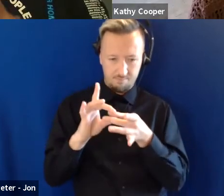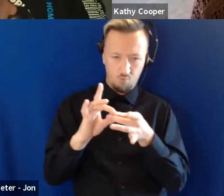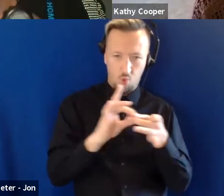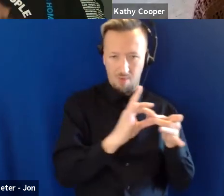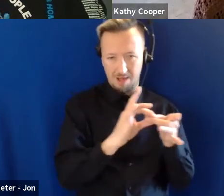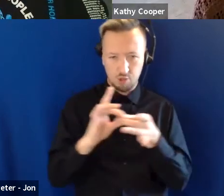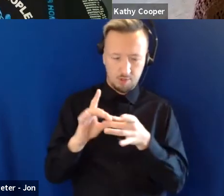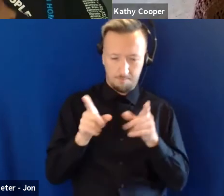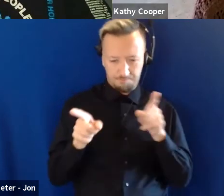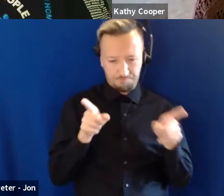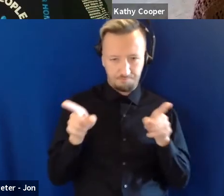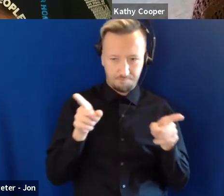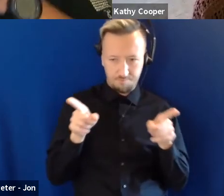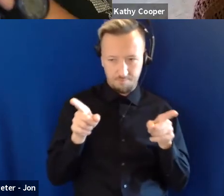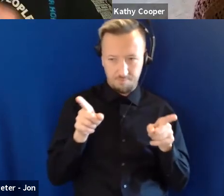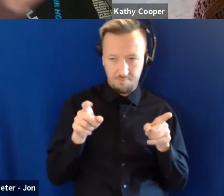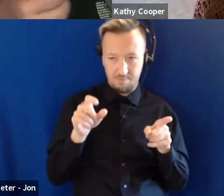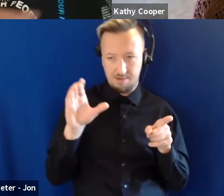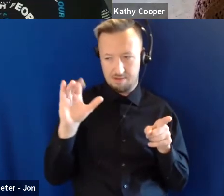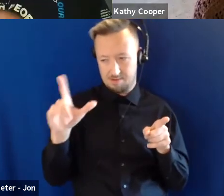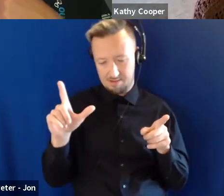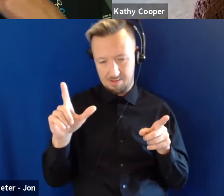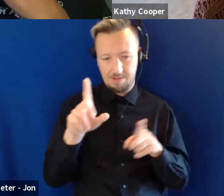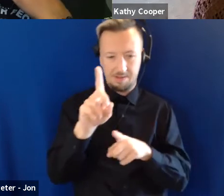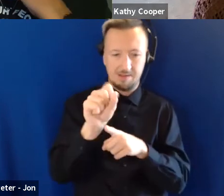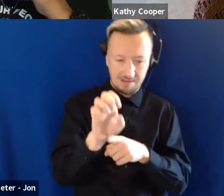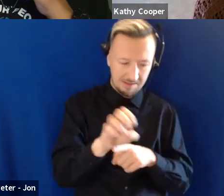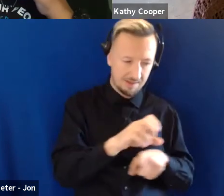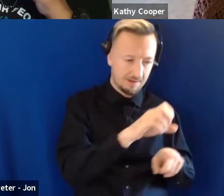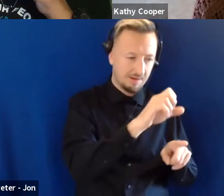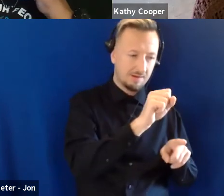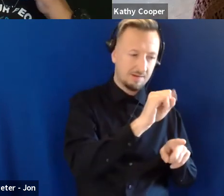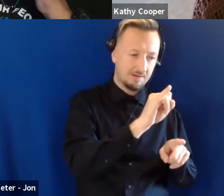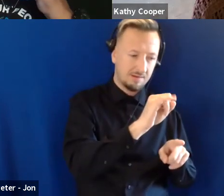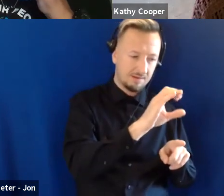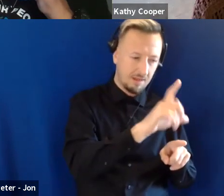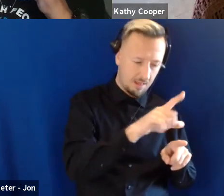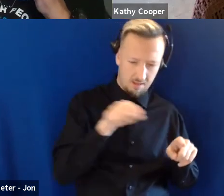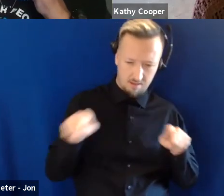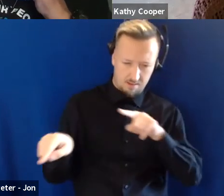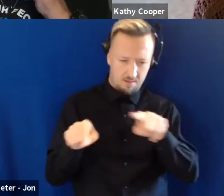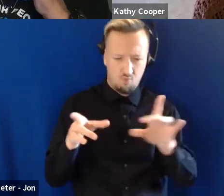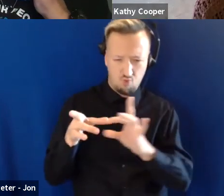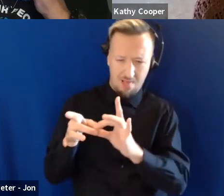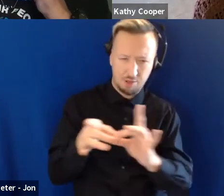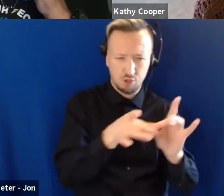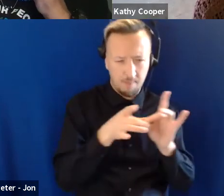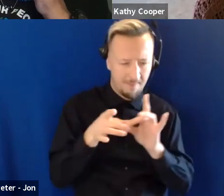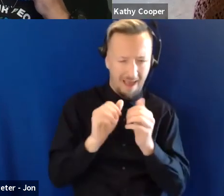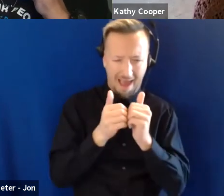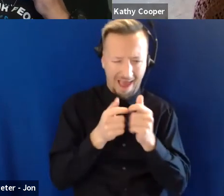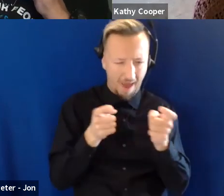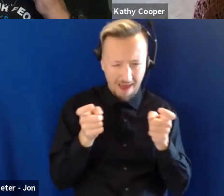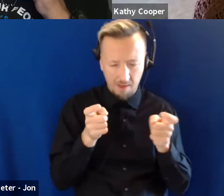you know, how do you navigate that relationship between CILs, DSE and the SILC, is that, you know, it